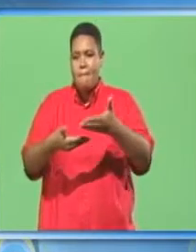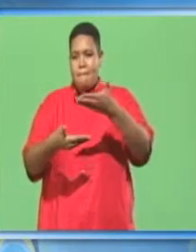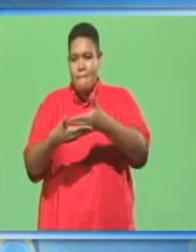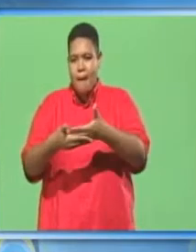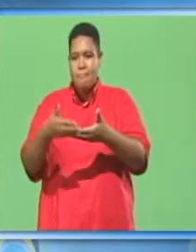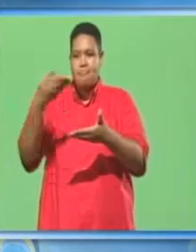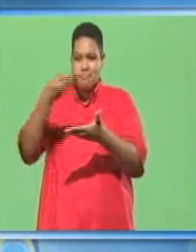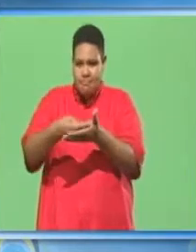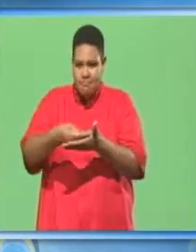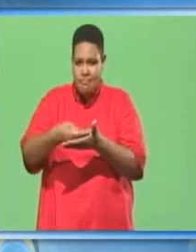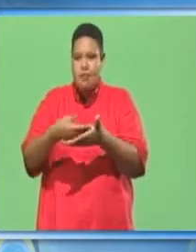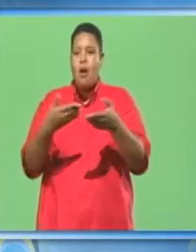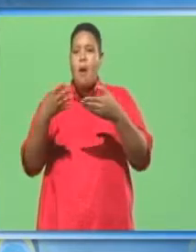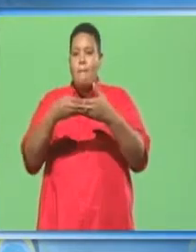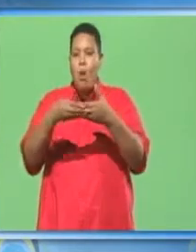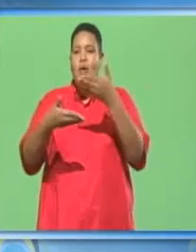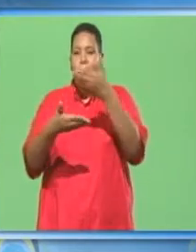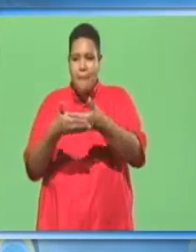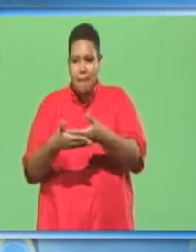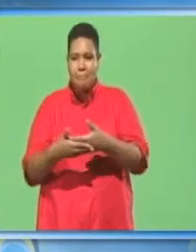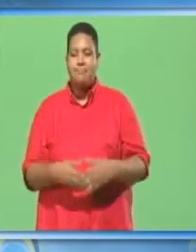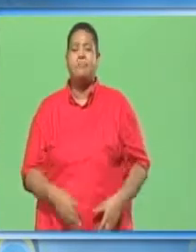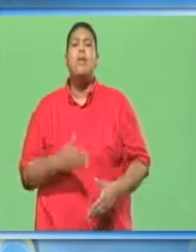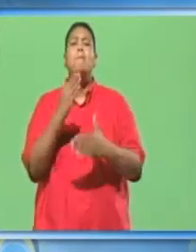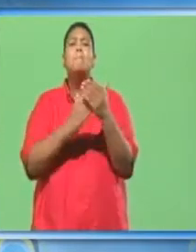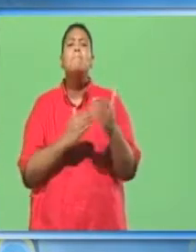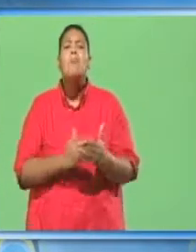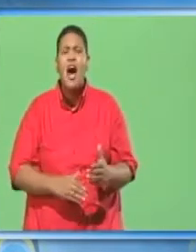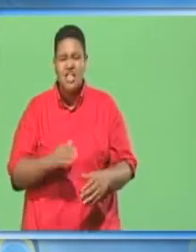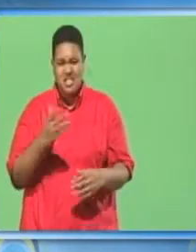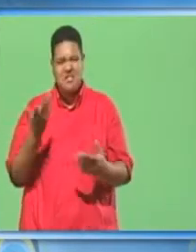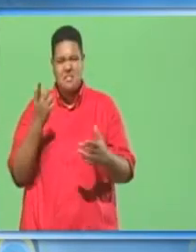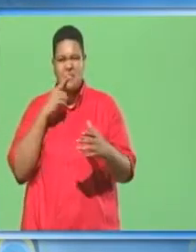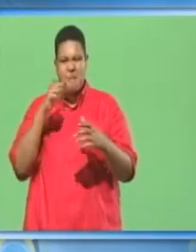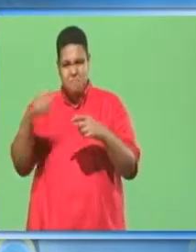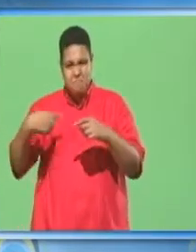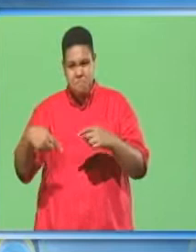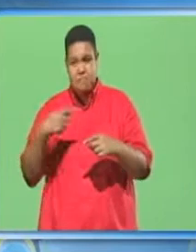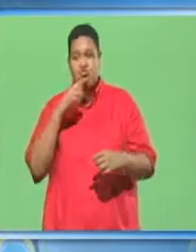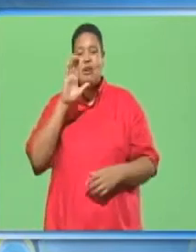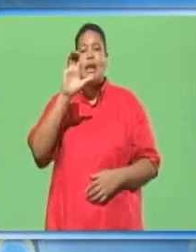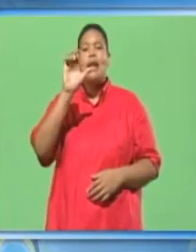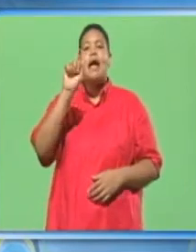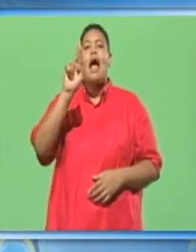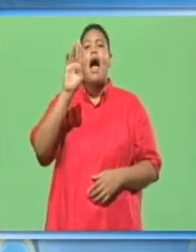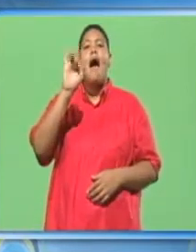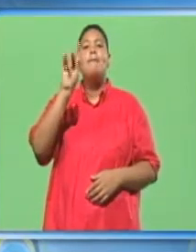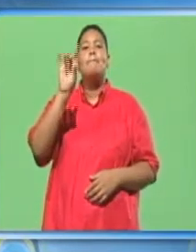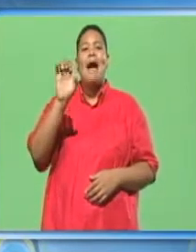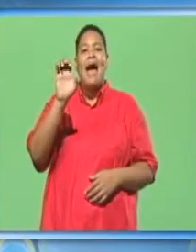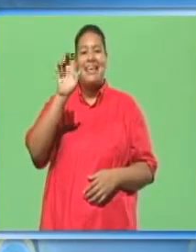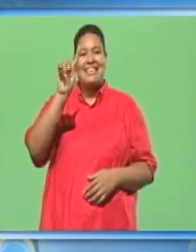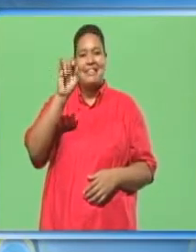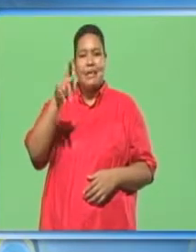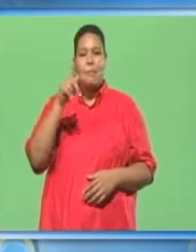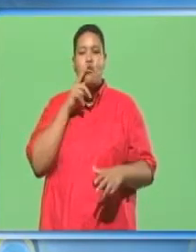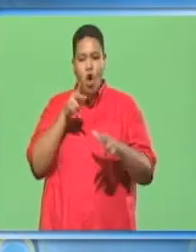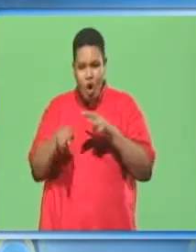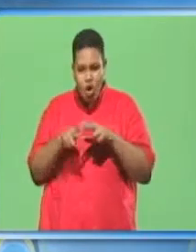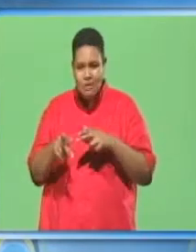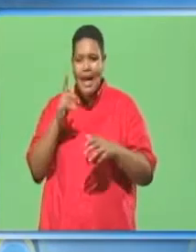blade. The carbide tip. It does the cutting and is kept sharp.